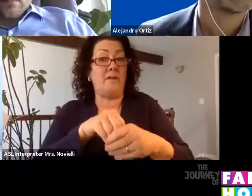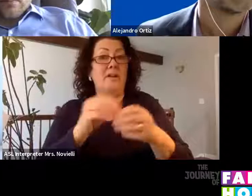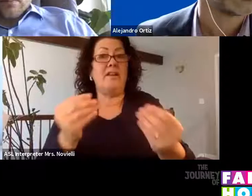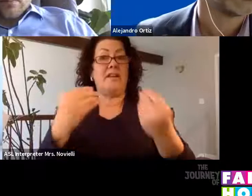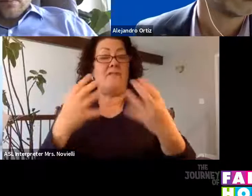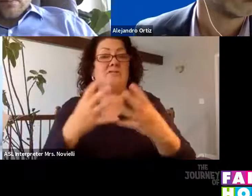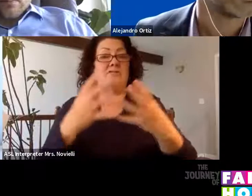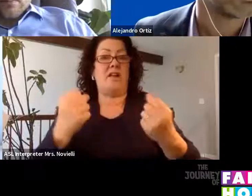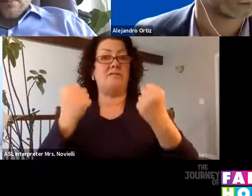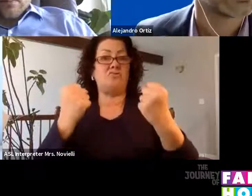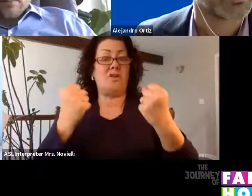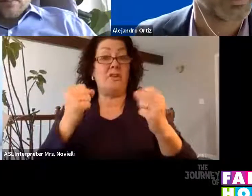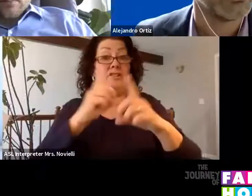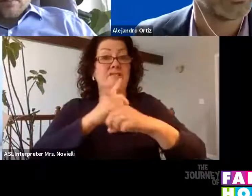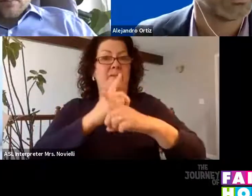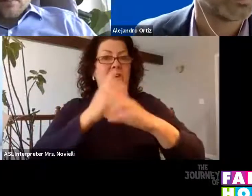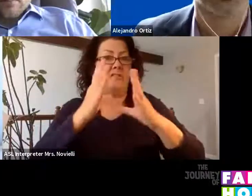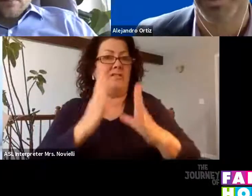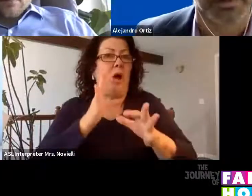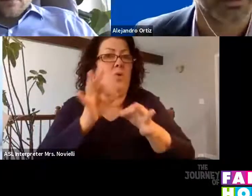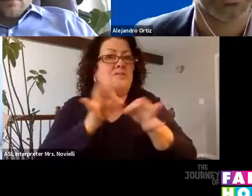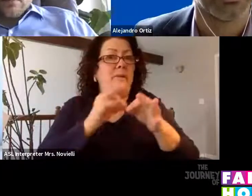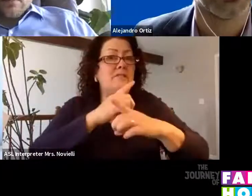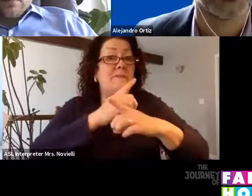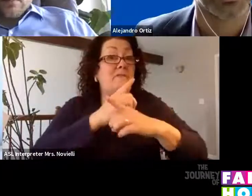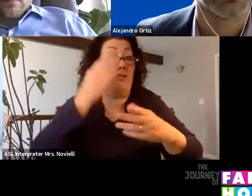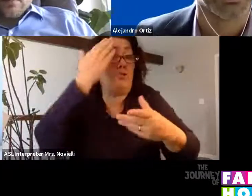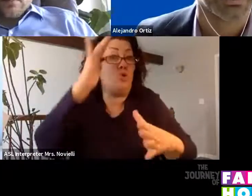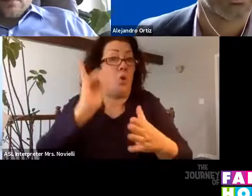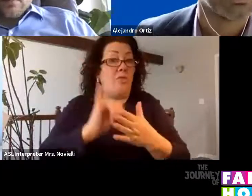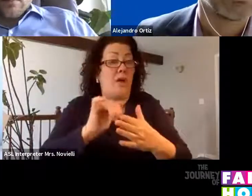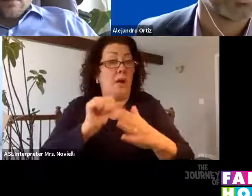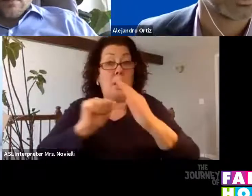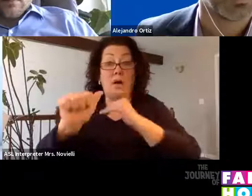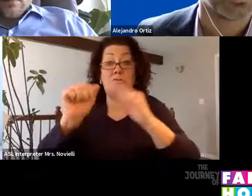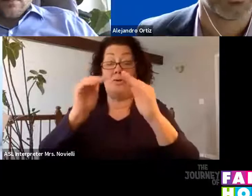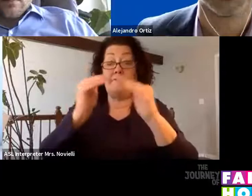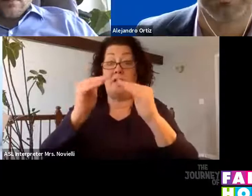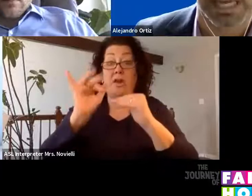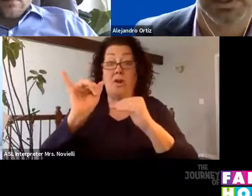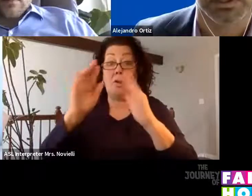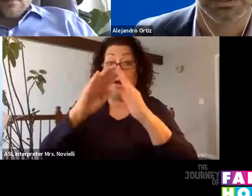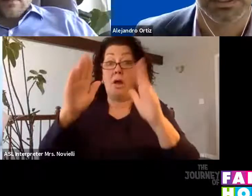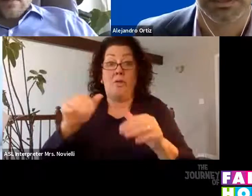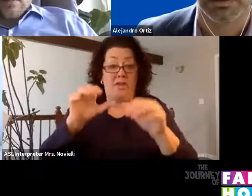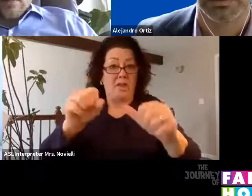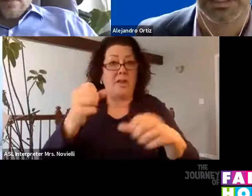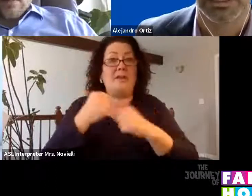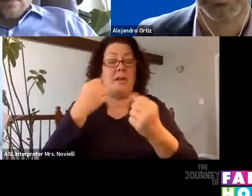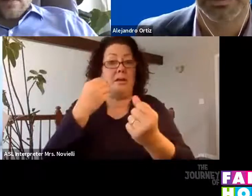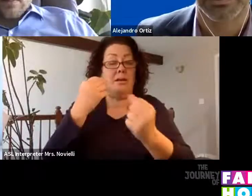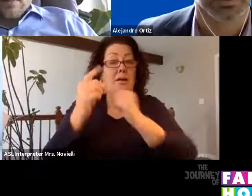that the defendant in the lawsuit that I'll talk about in a minute wasn't aware that under the Fair Housing Act, they may be exposed to punitive damages in addition